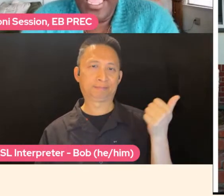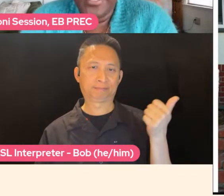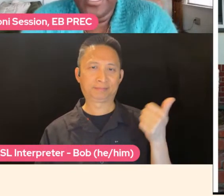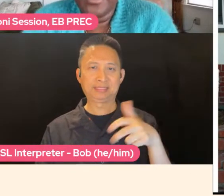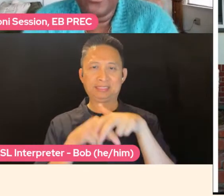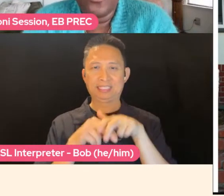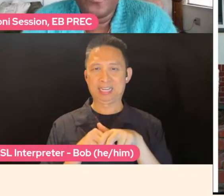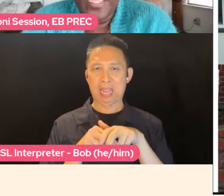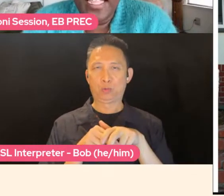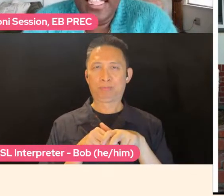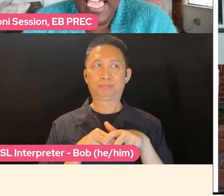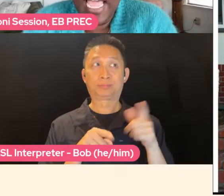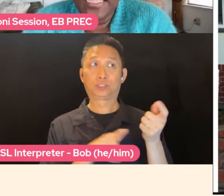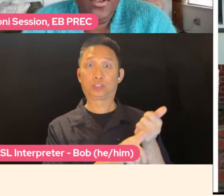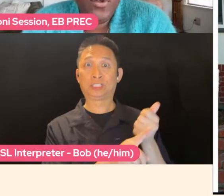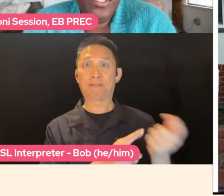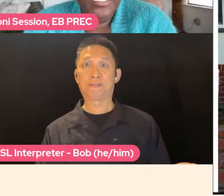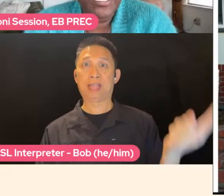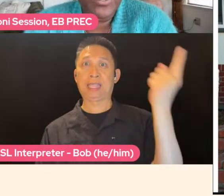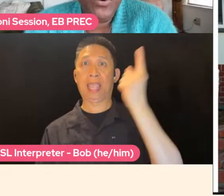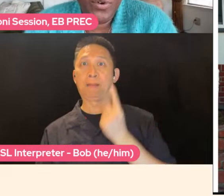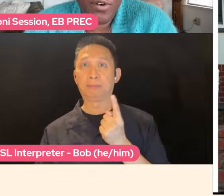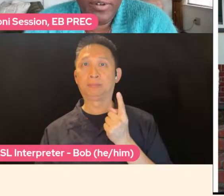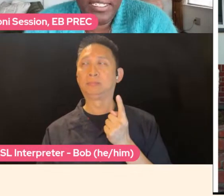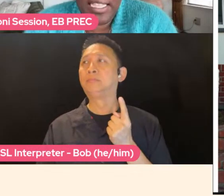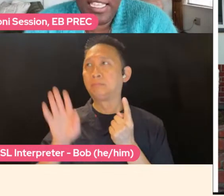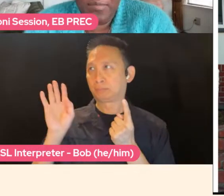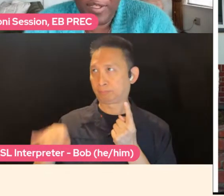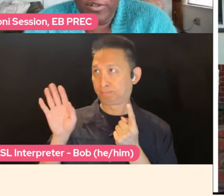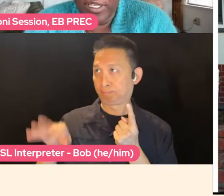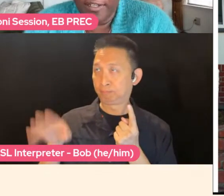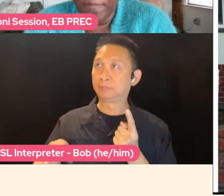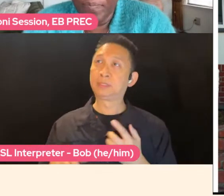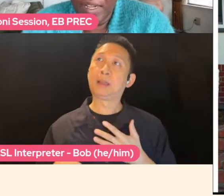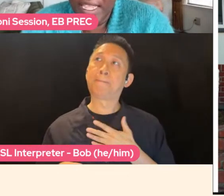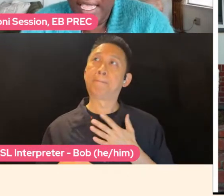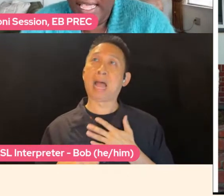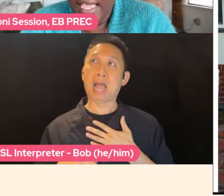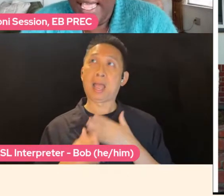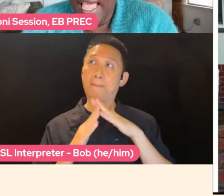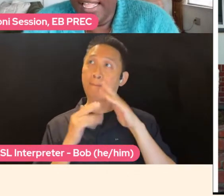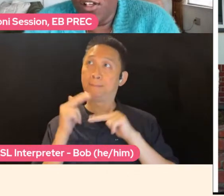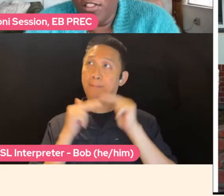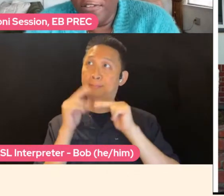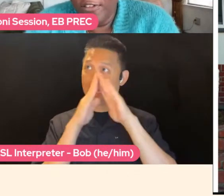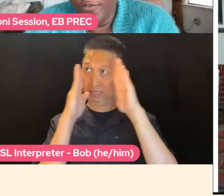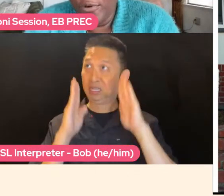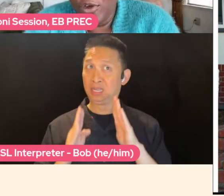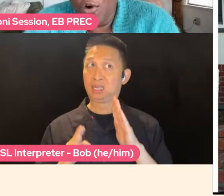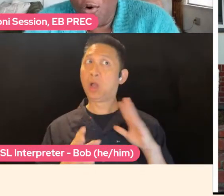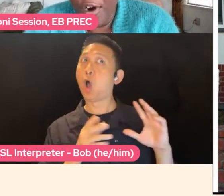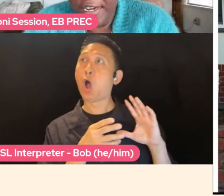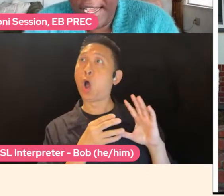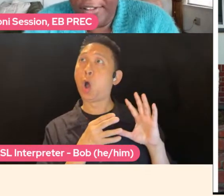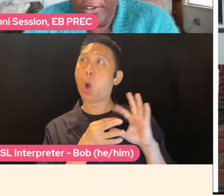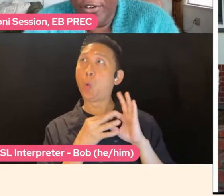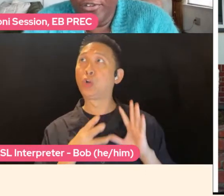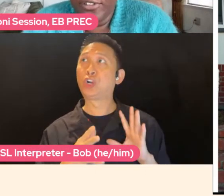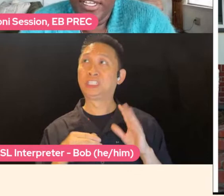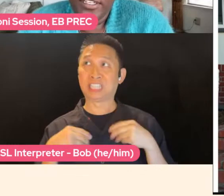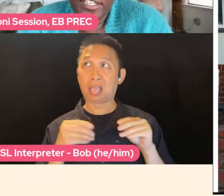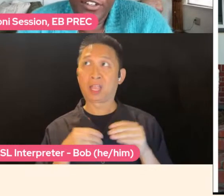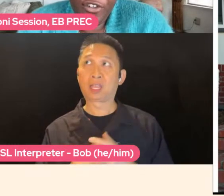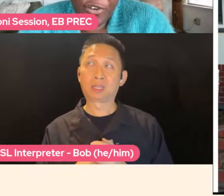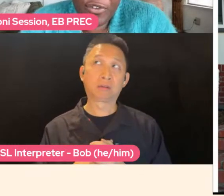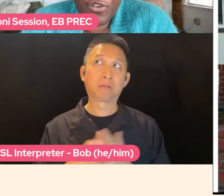us and let us know that they had learned that their owner was selling the building. And all of these folks are